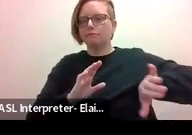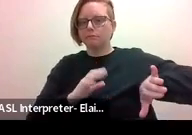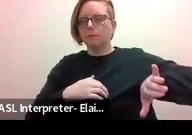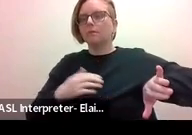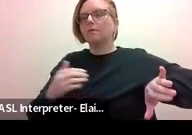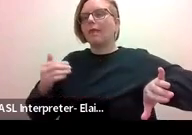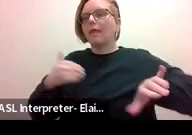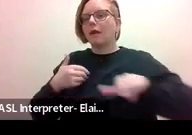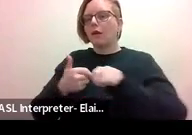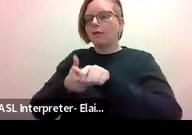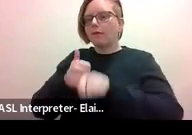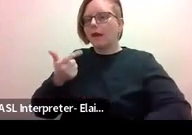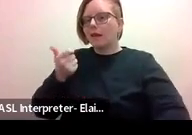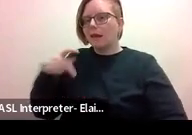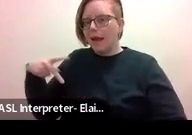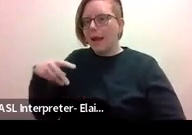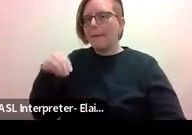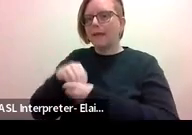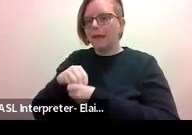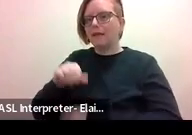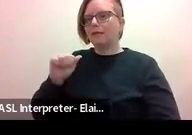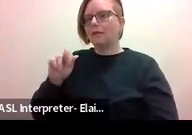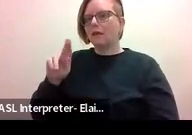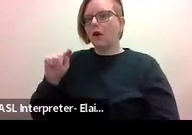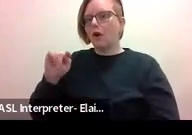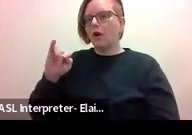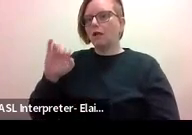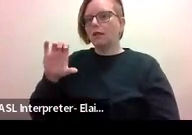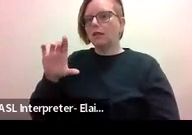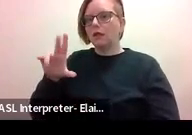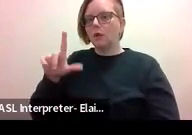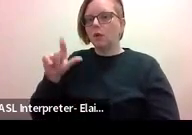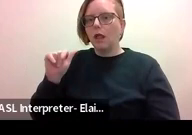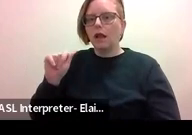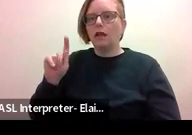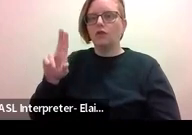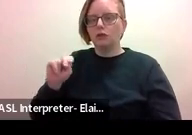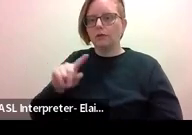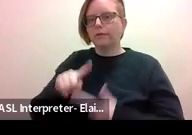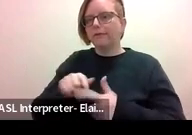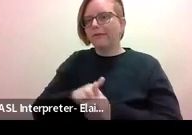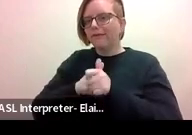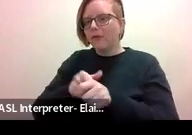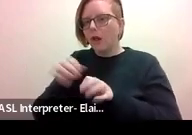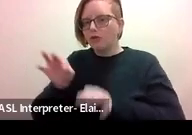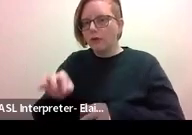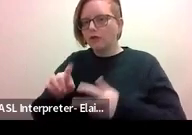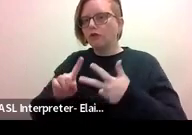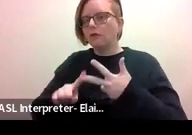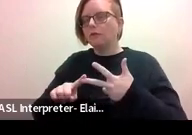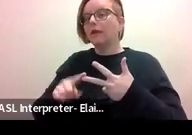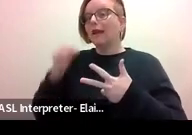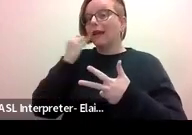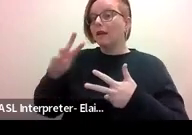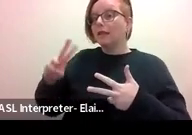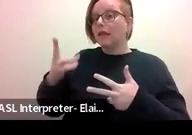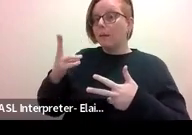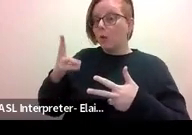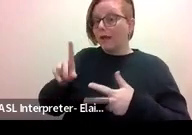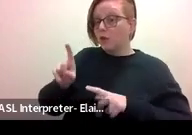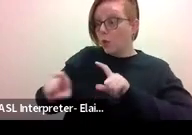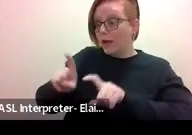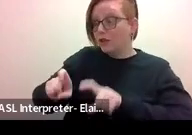in articulation, following directions, answering WH questions, turn taking, grammar, or